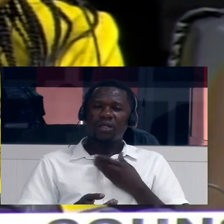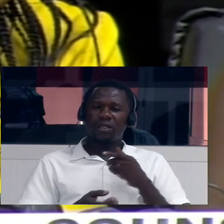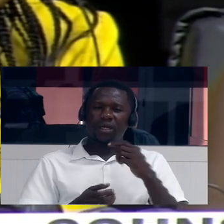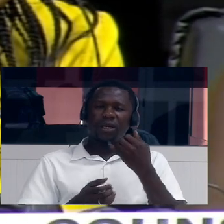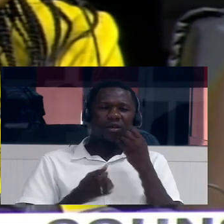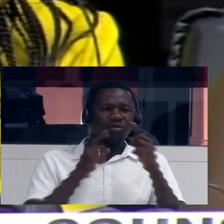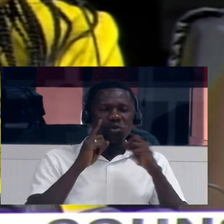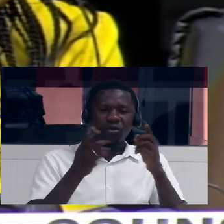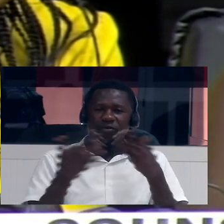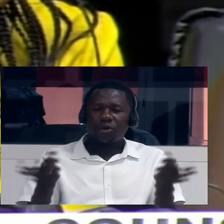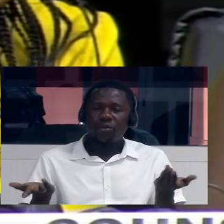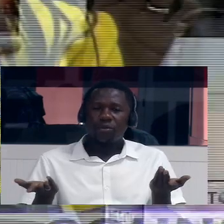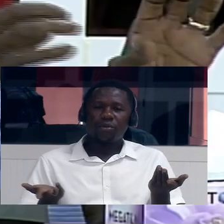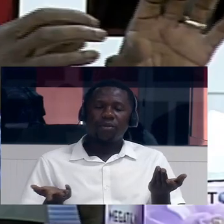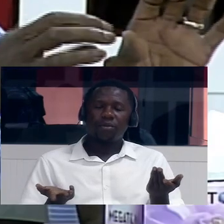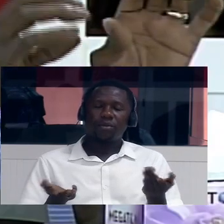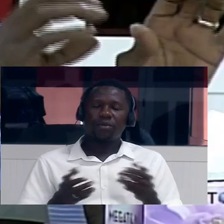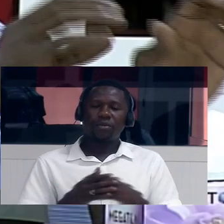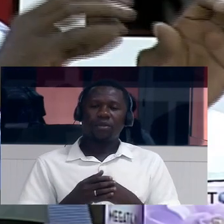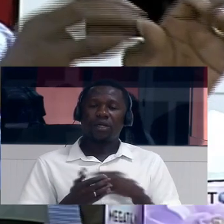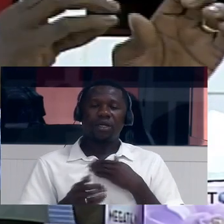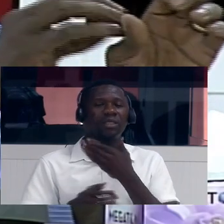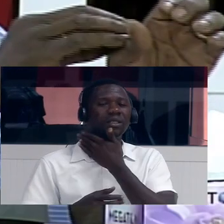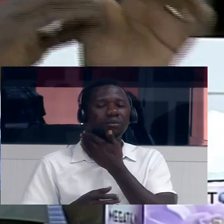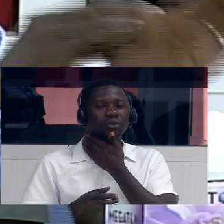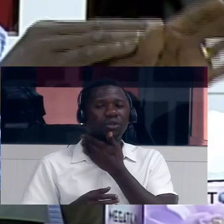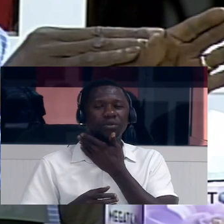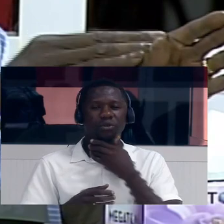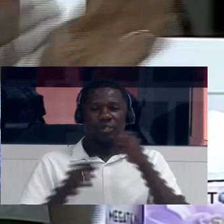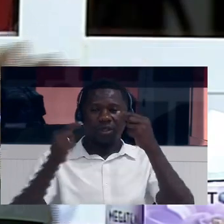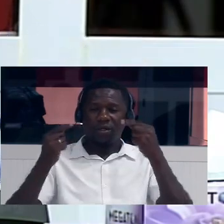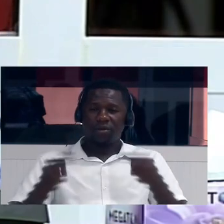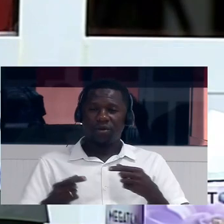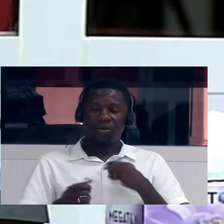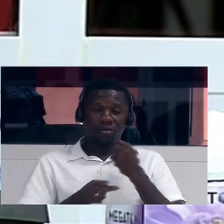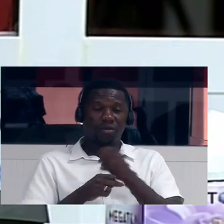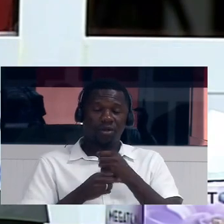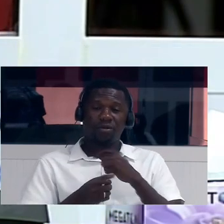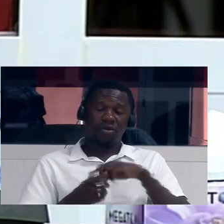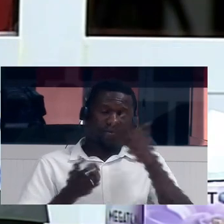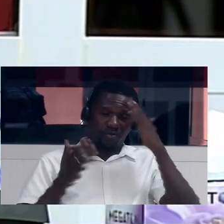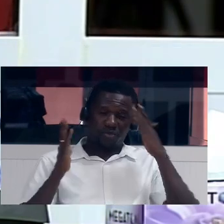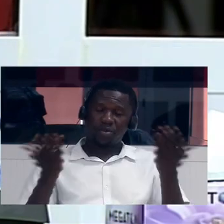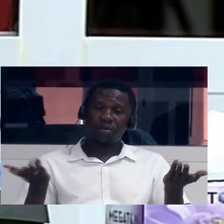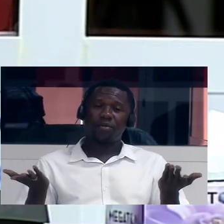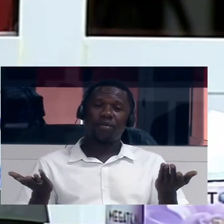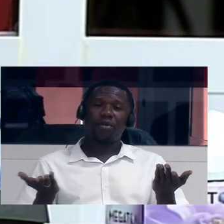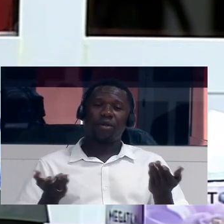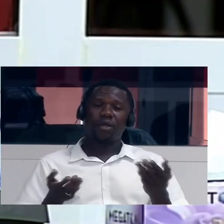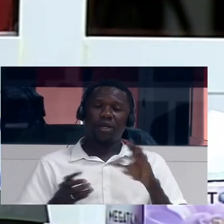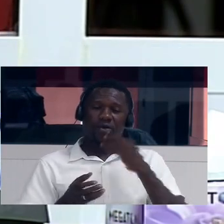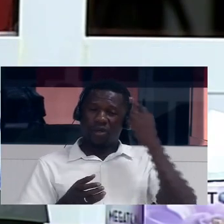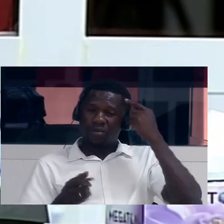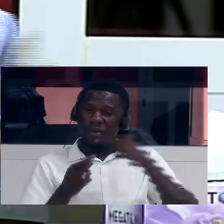from? And that simple statement could have caused trouble. Can you